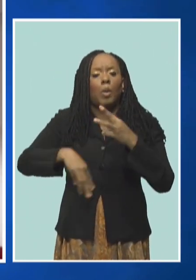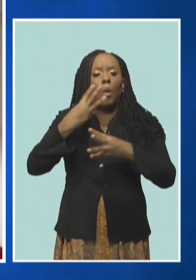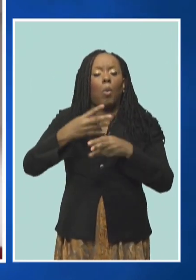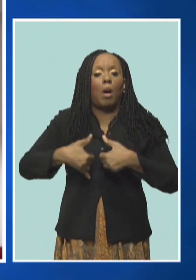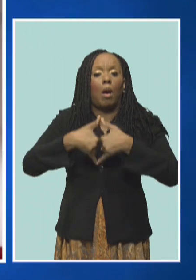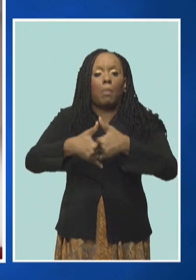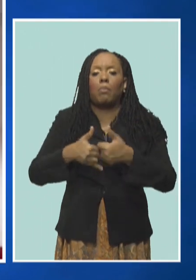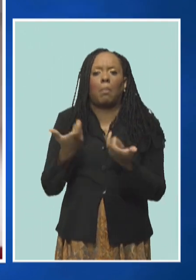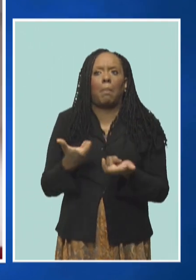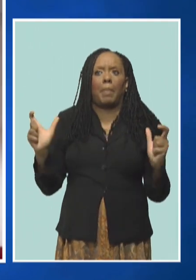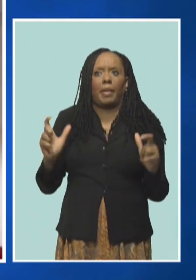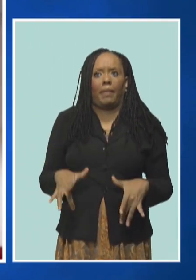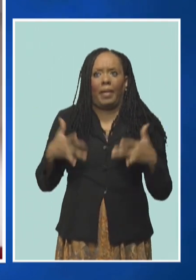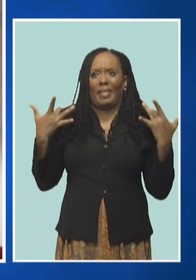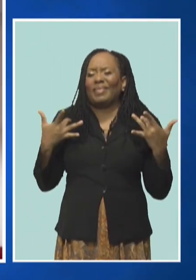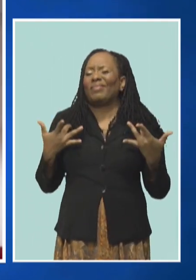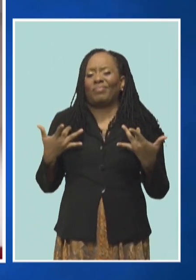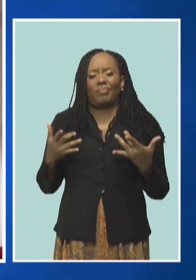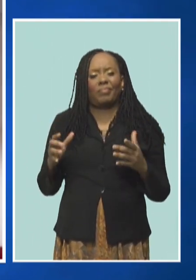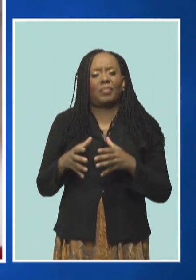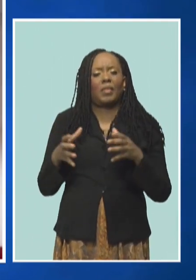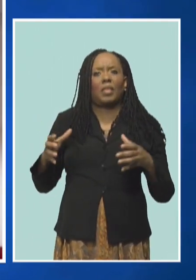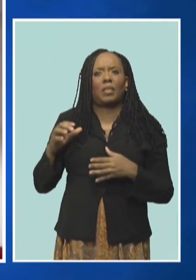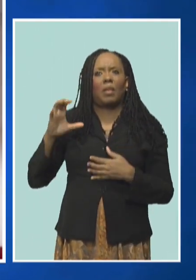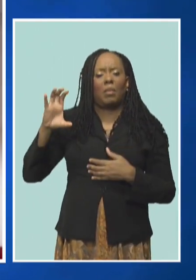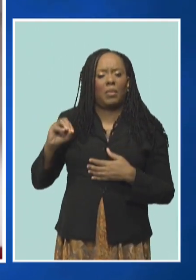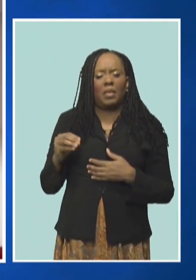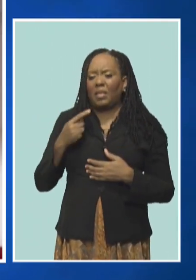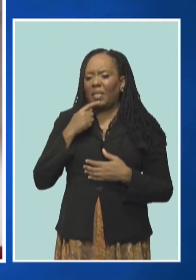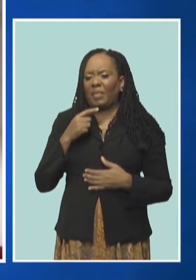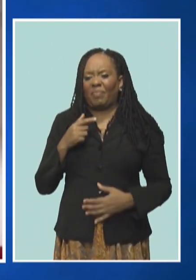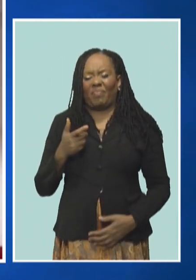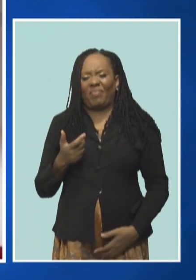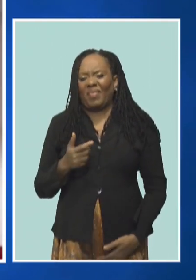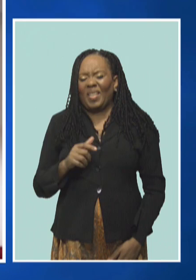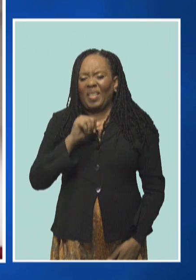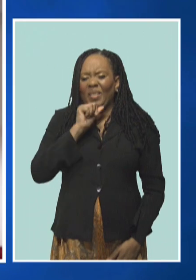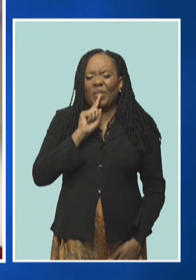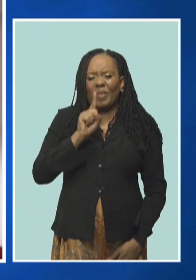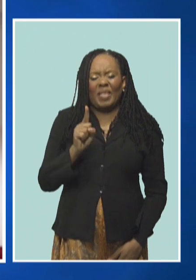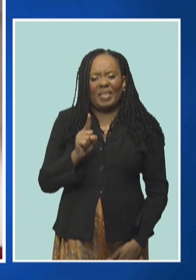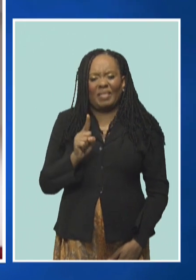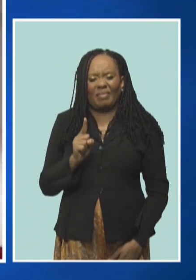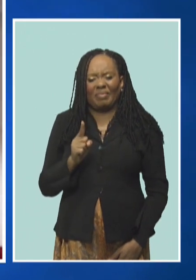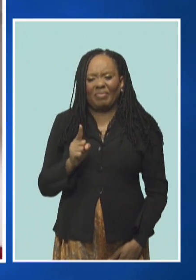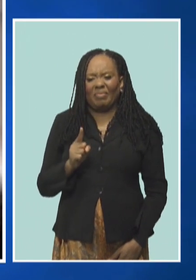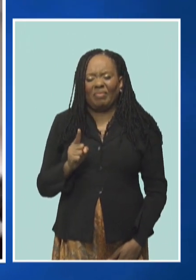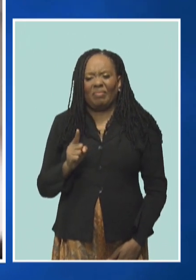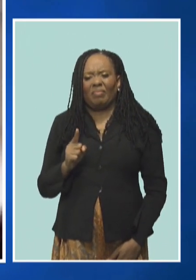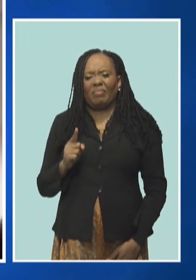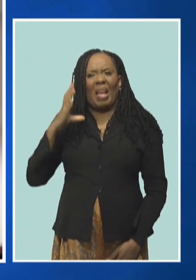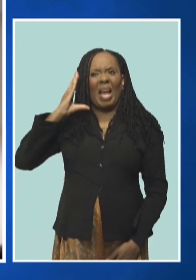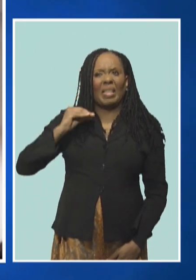informal conversations, a number of corporate players are saying they didn't really feel this event. So I think one of the things we need